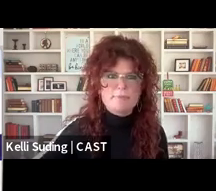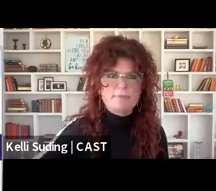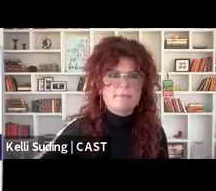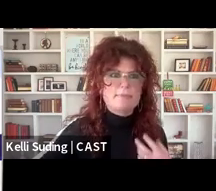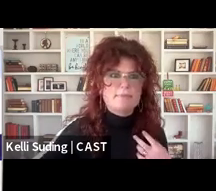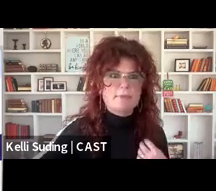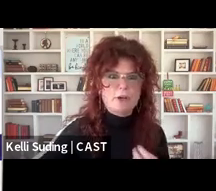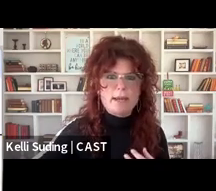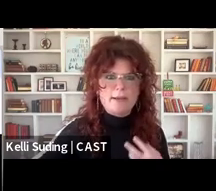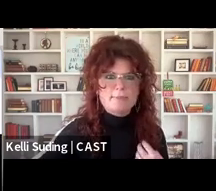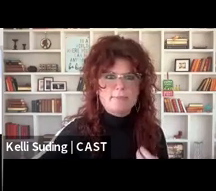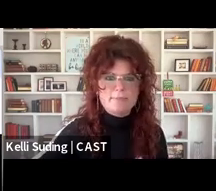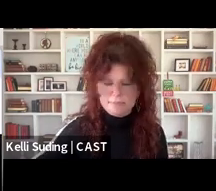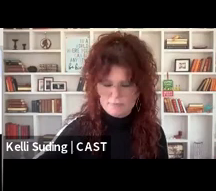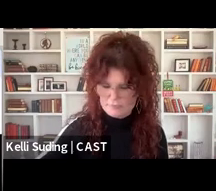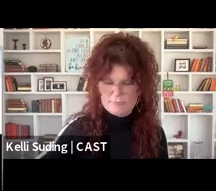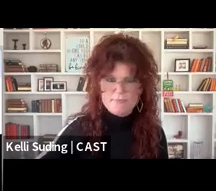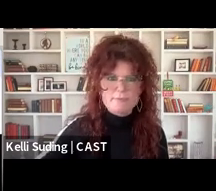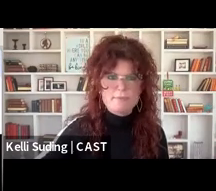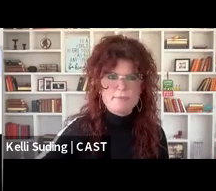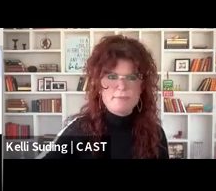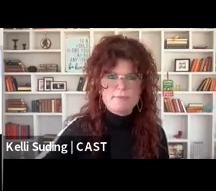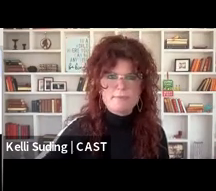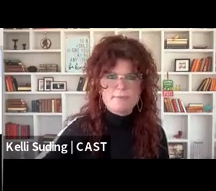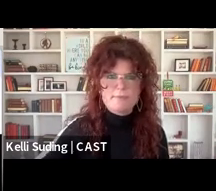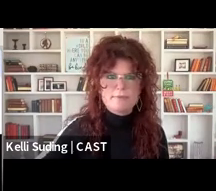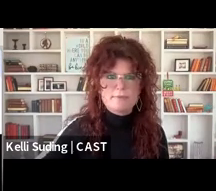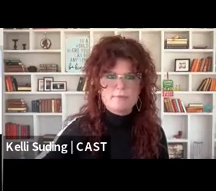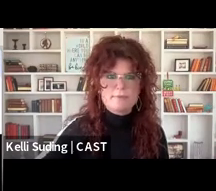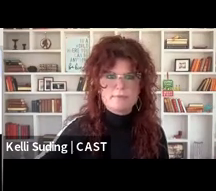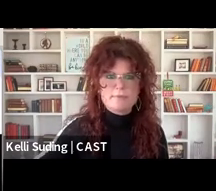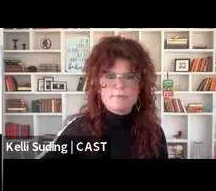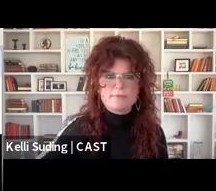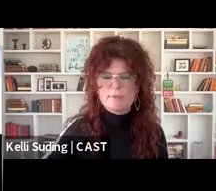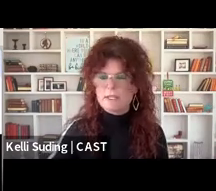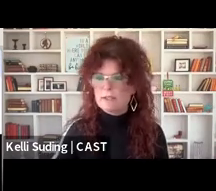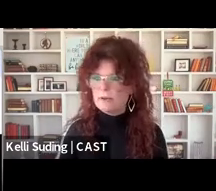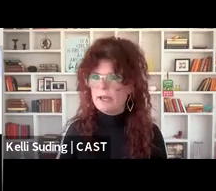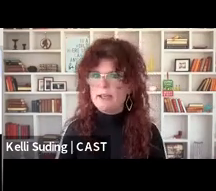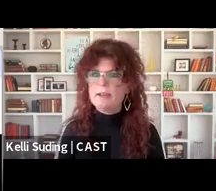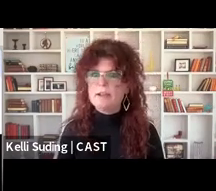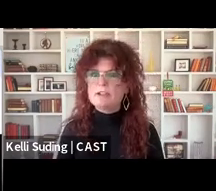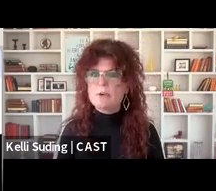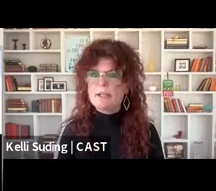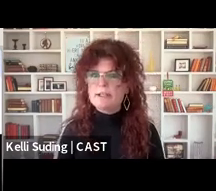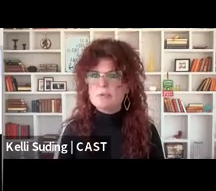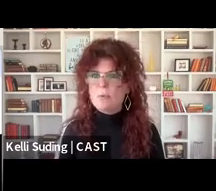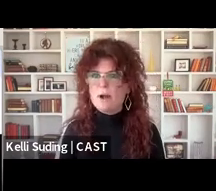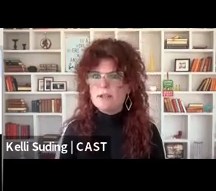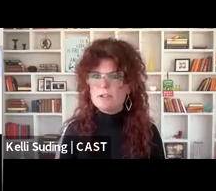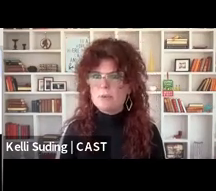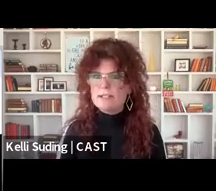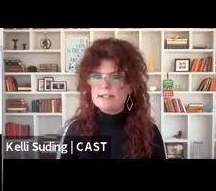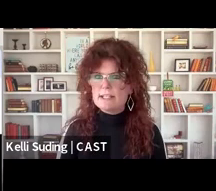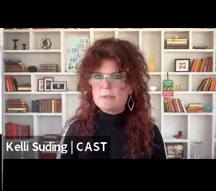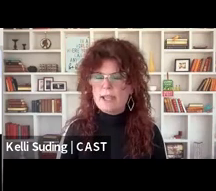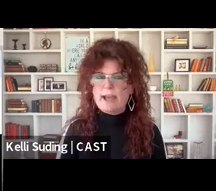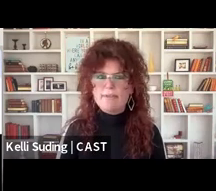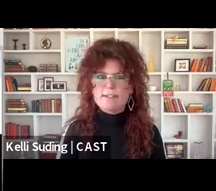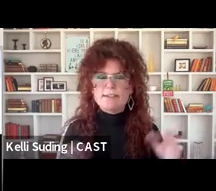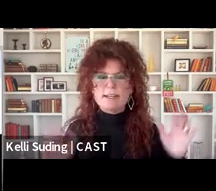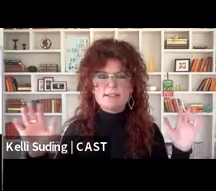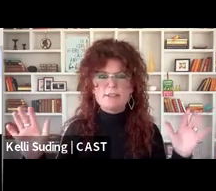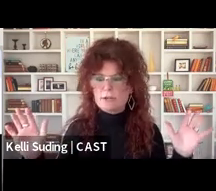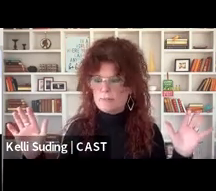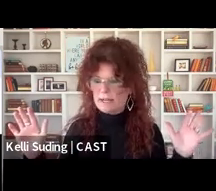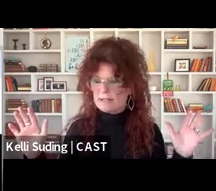Let me go back. Okay, so it is 1:26. We